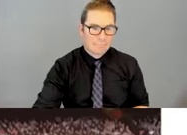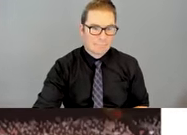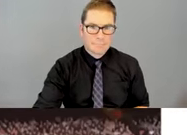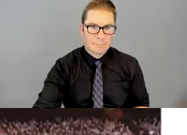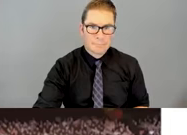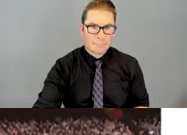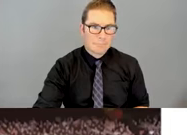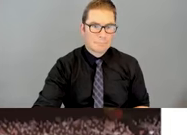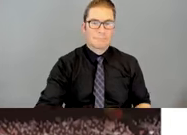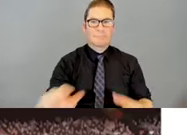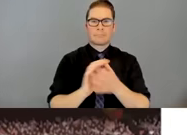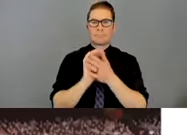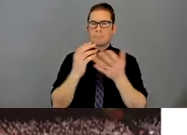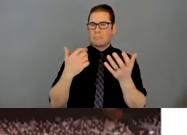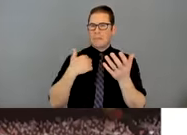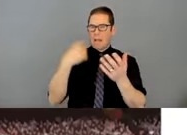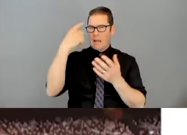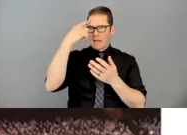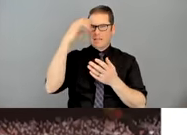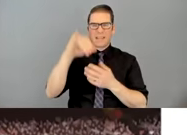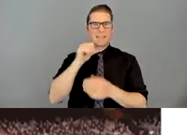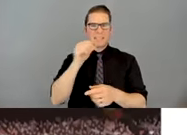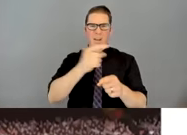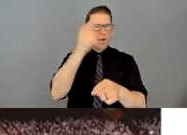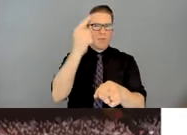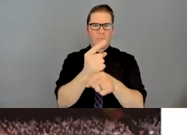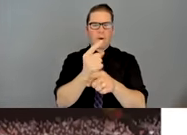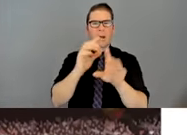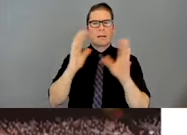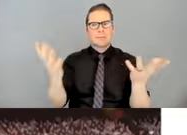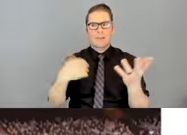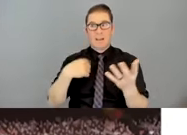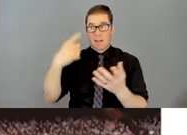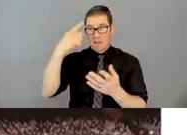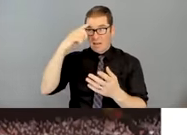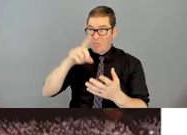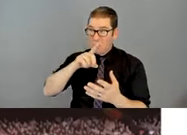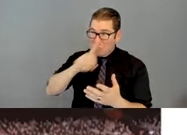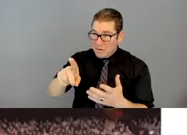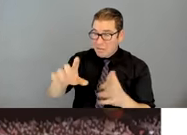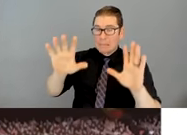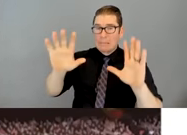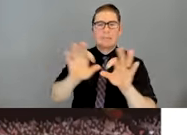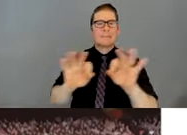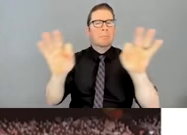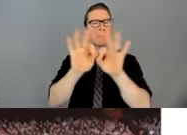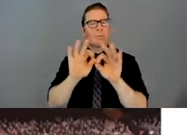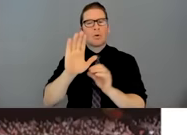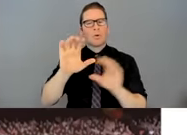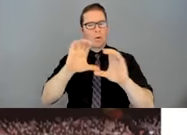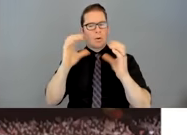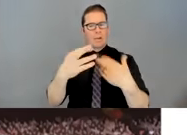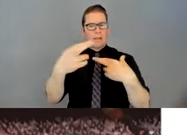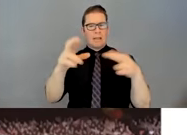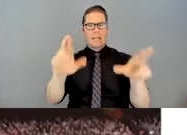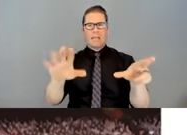So just kind of go back and look at, what is the classroom vibe that you're communicating to your students? What kind of environment